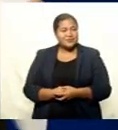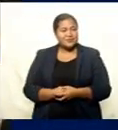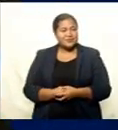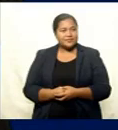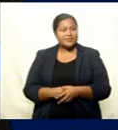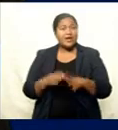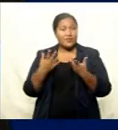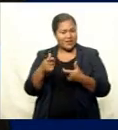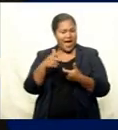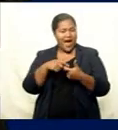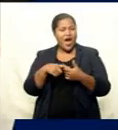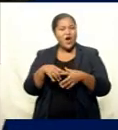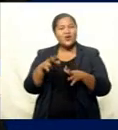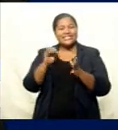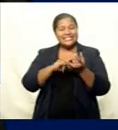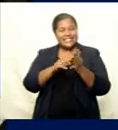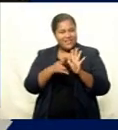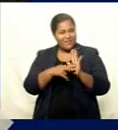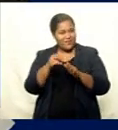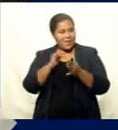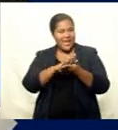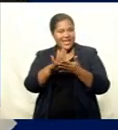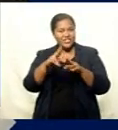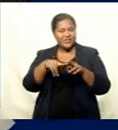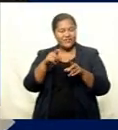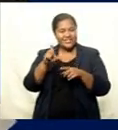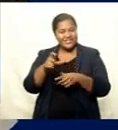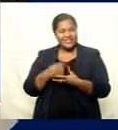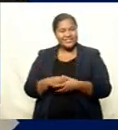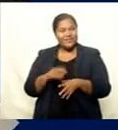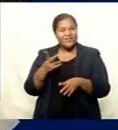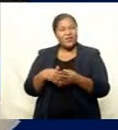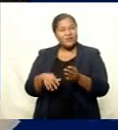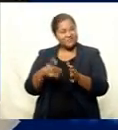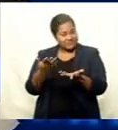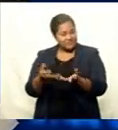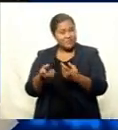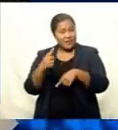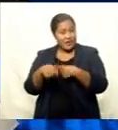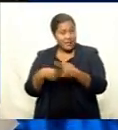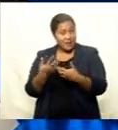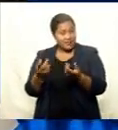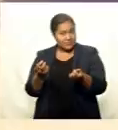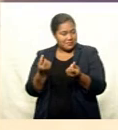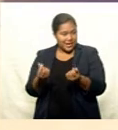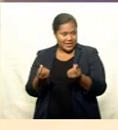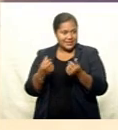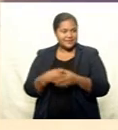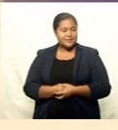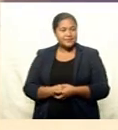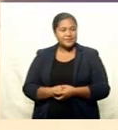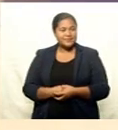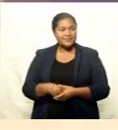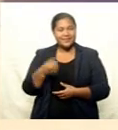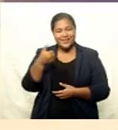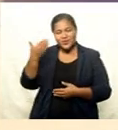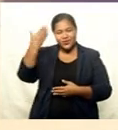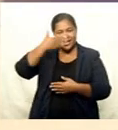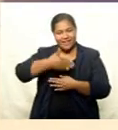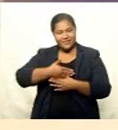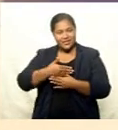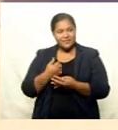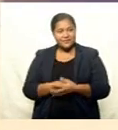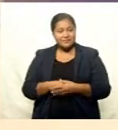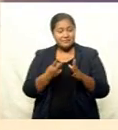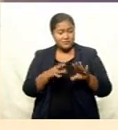And we now join Sunifa from HFC Bank to give us the latest Aussie and Kiwi figures from the money markets. Good evening.